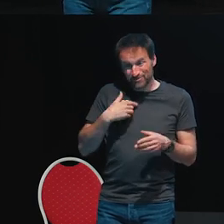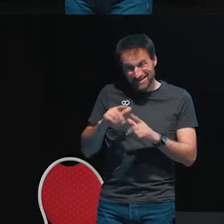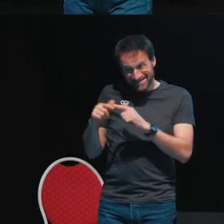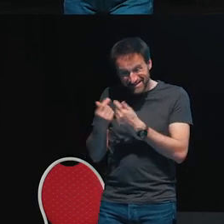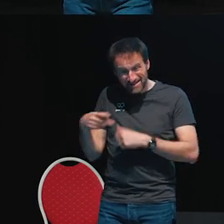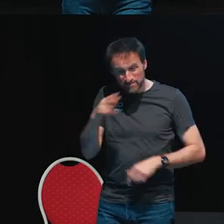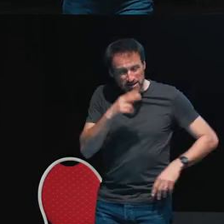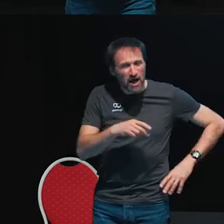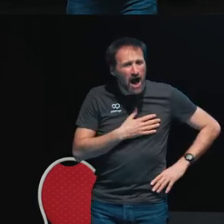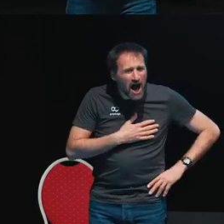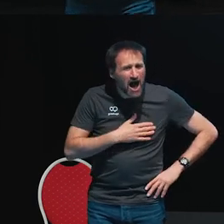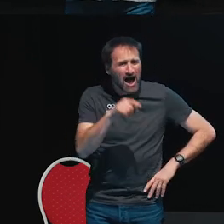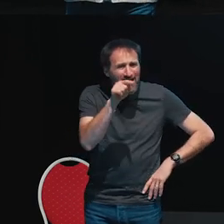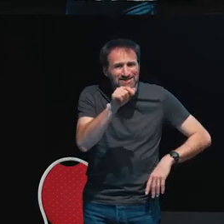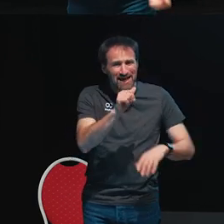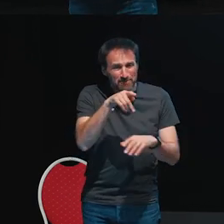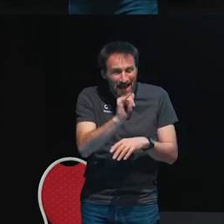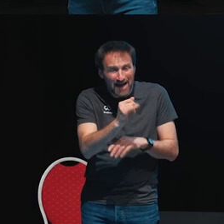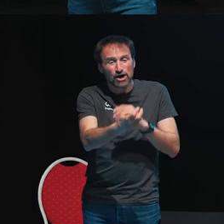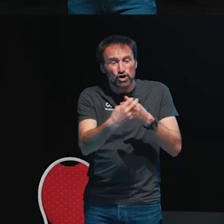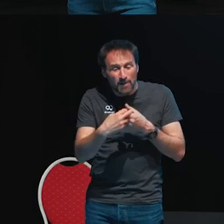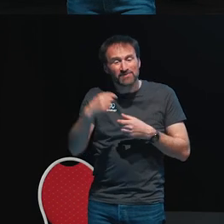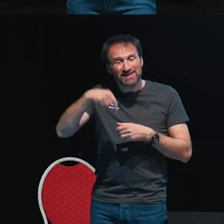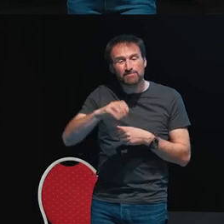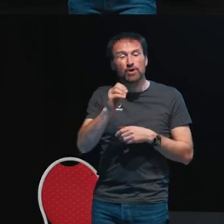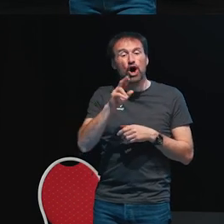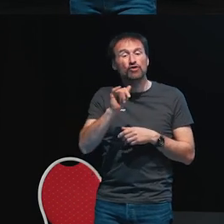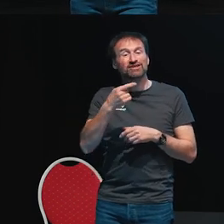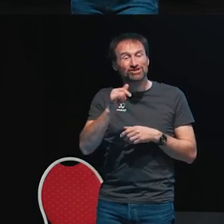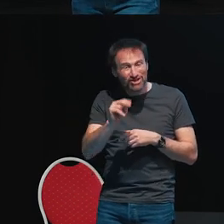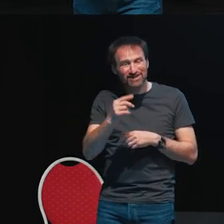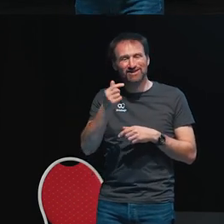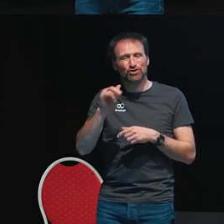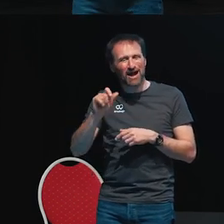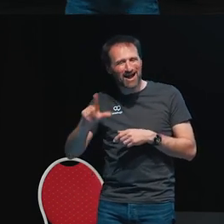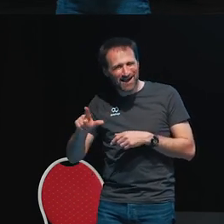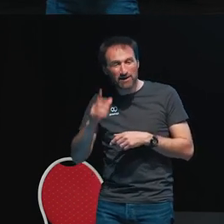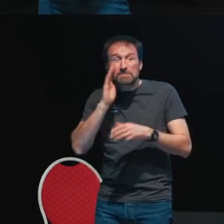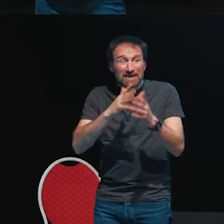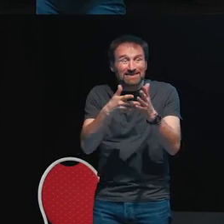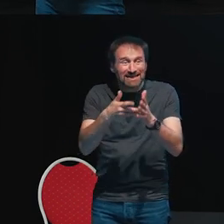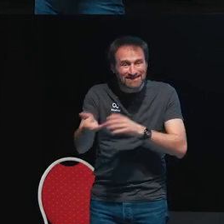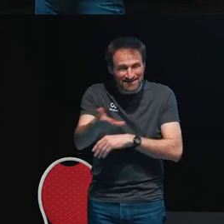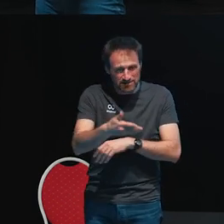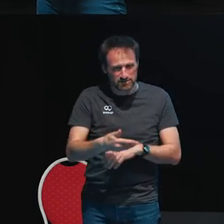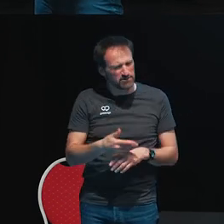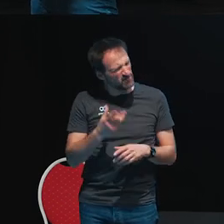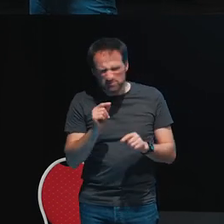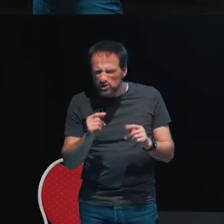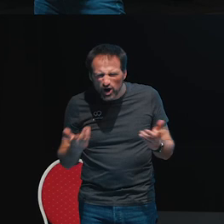coming into origin trial, please test it. What really means is that the browser engineers did